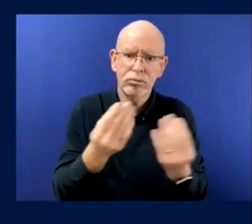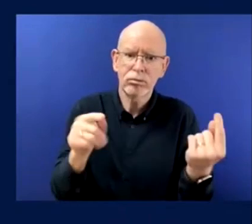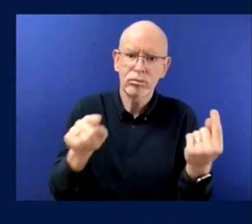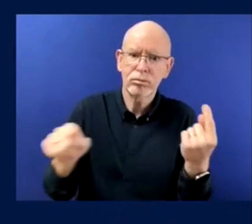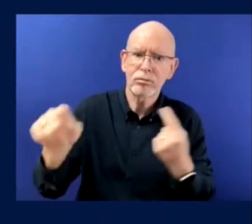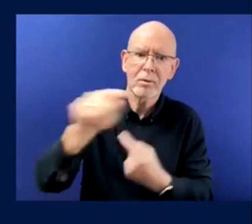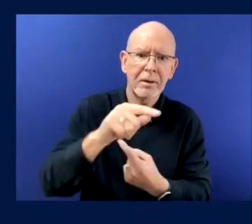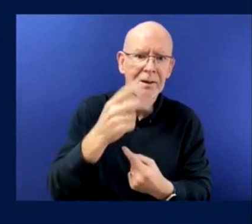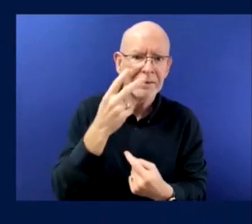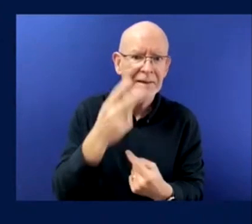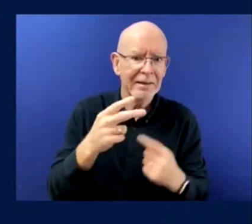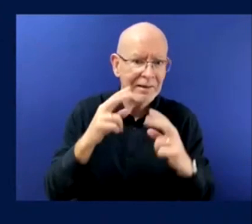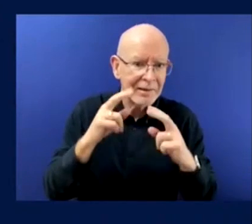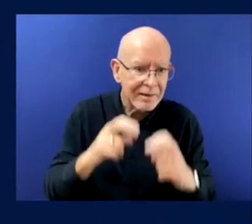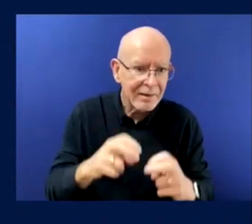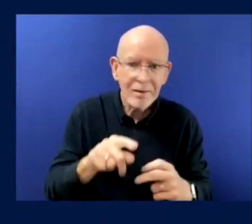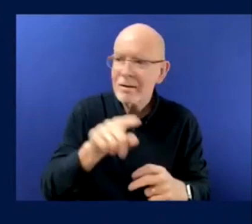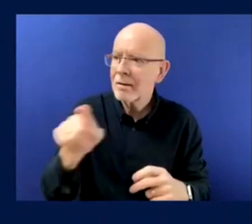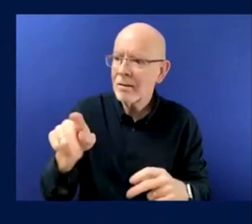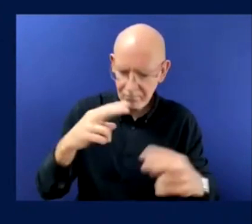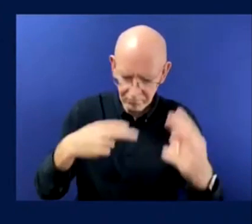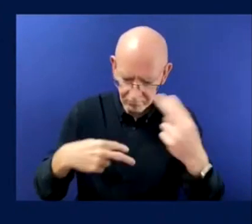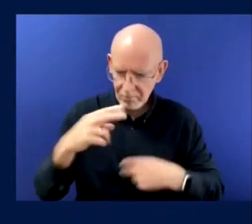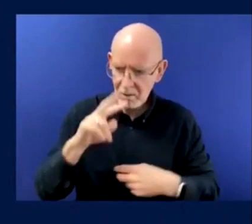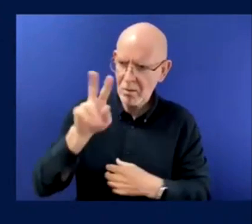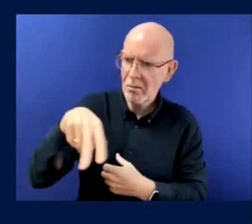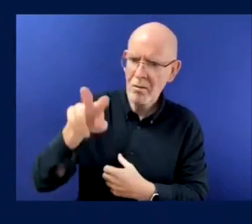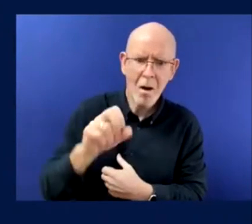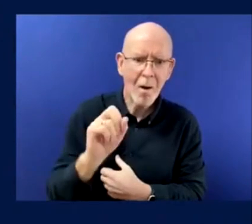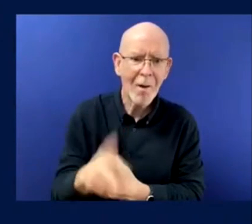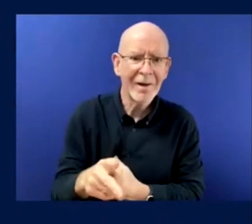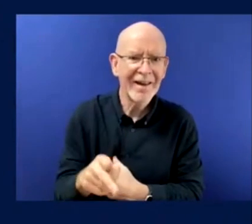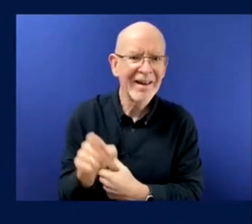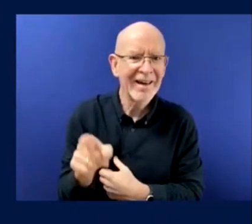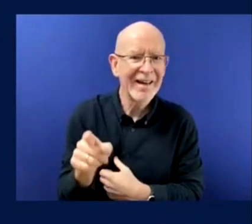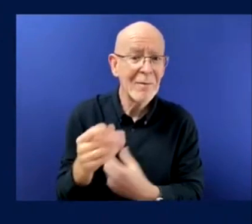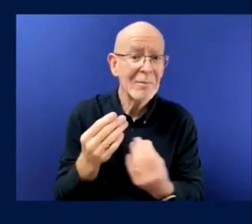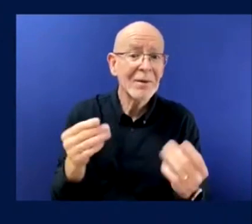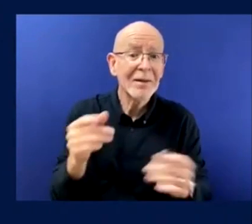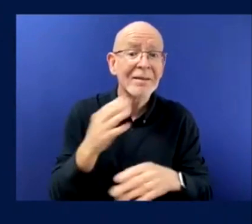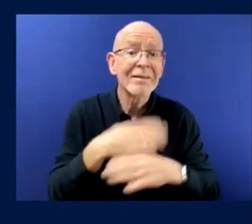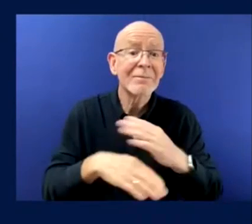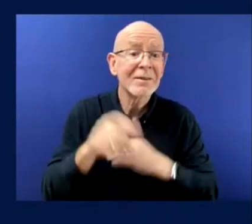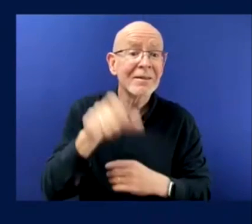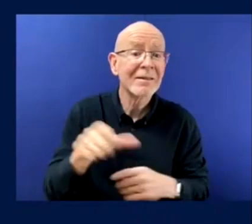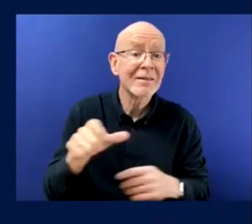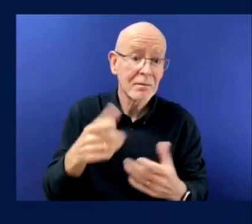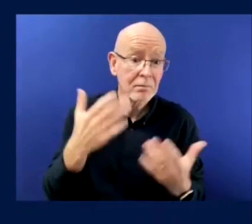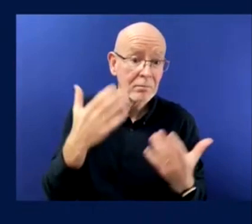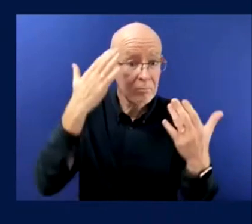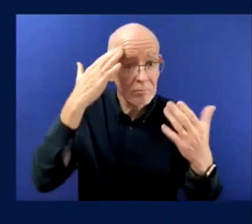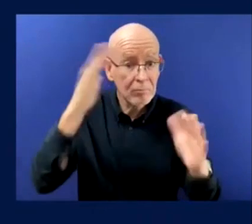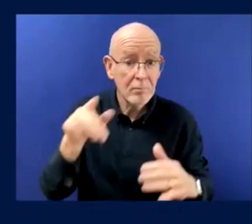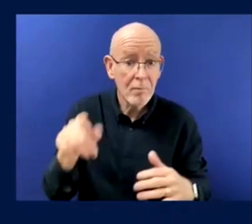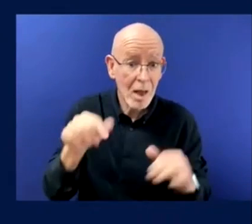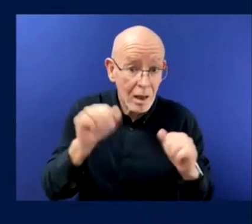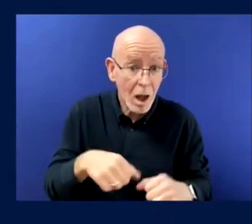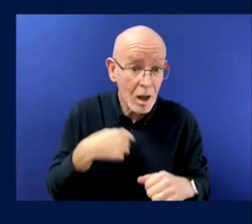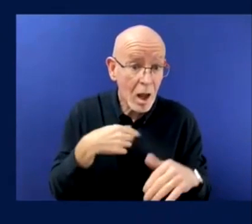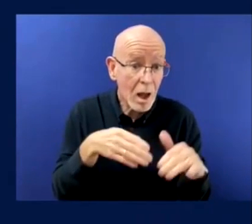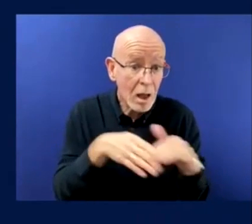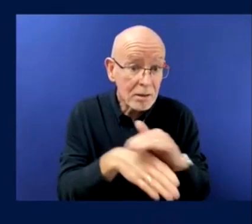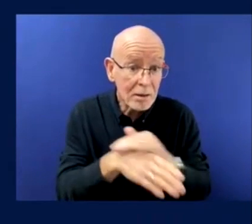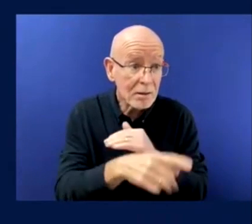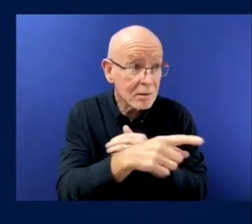that they are welcome to non-visibly disabled people and people with long-term health conditions, and that they make it clear that